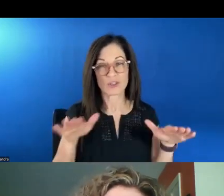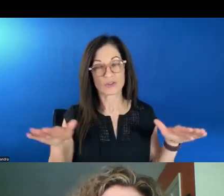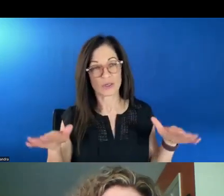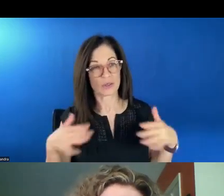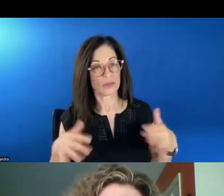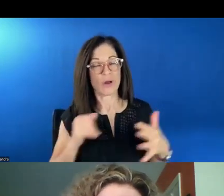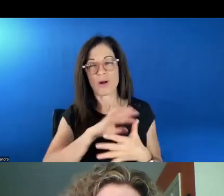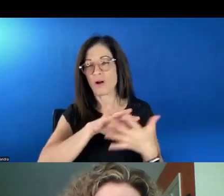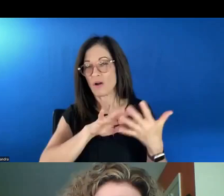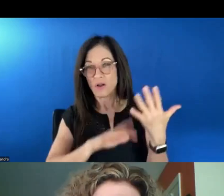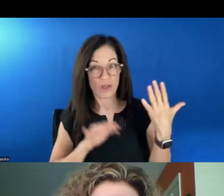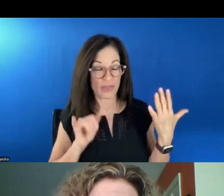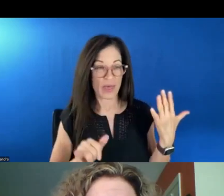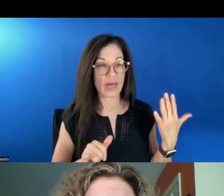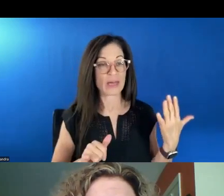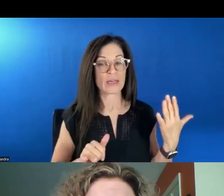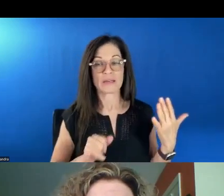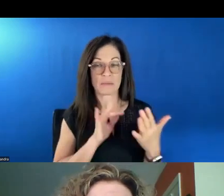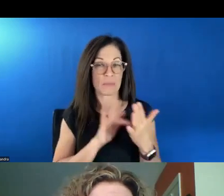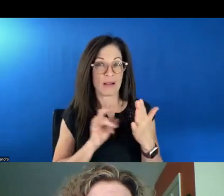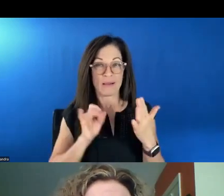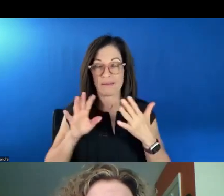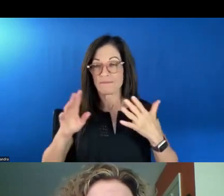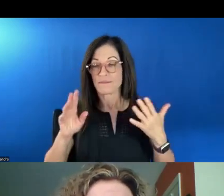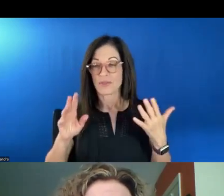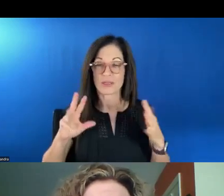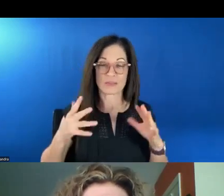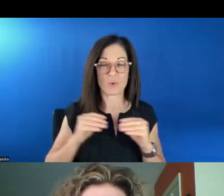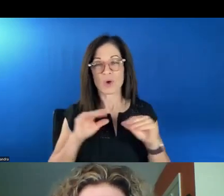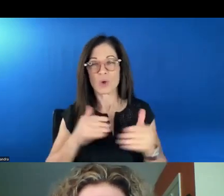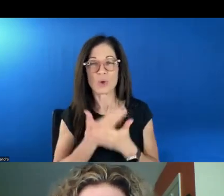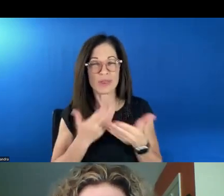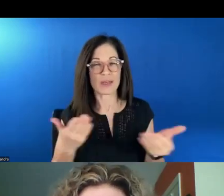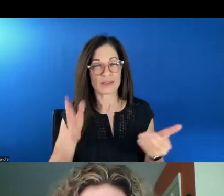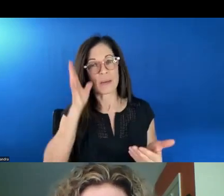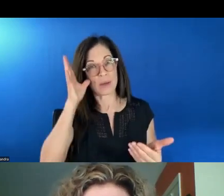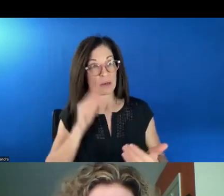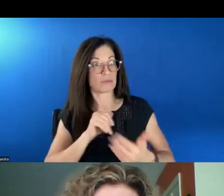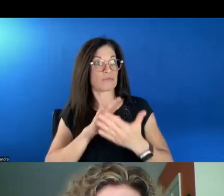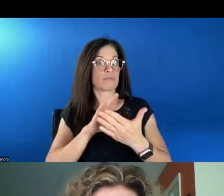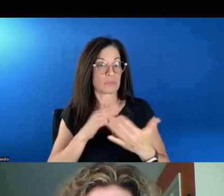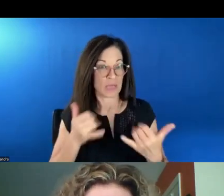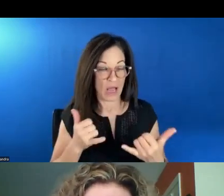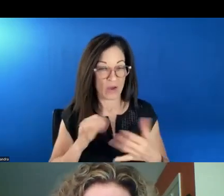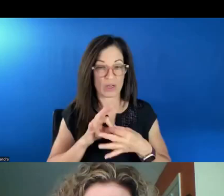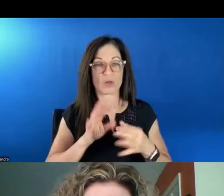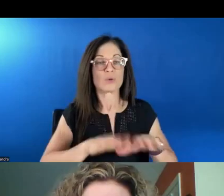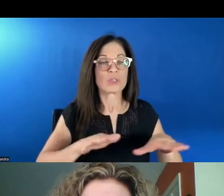and all of this in the face of the kind of newer things that parents face related to children